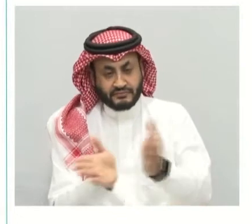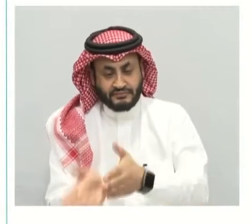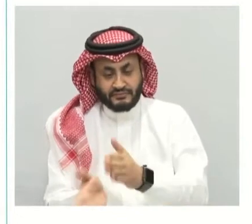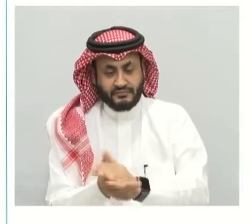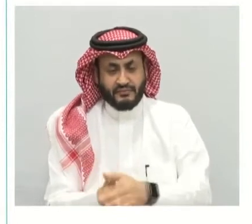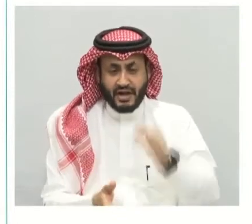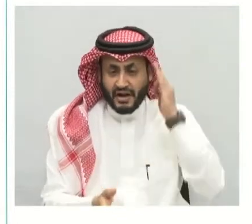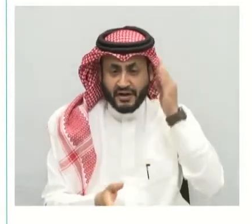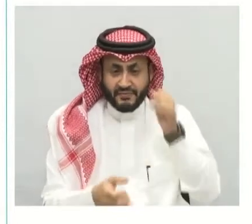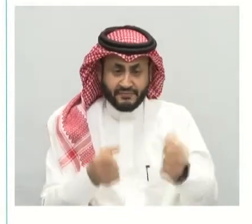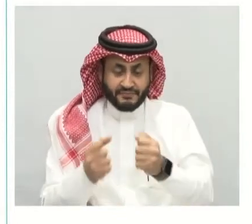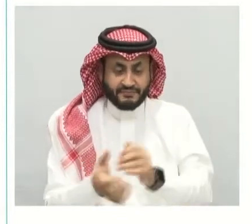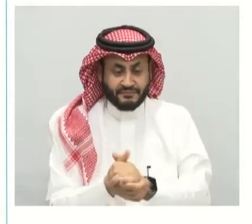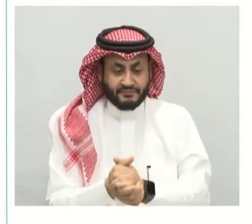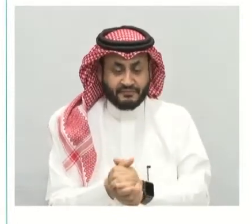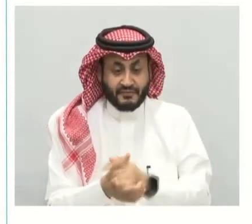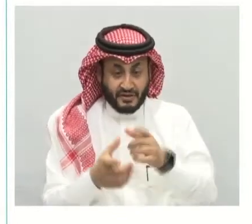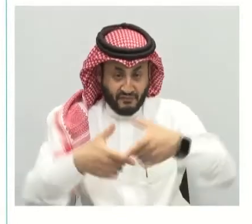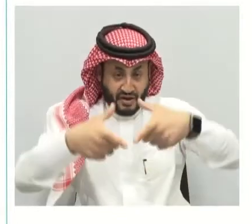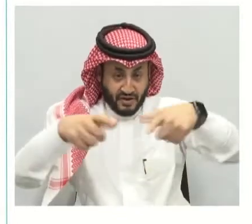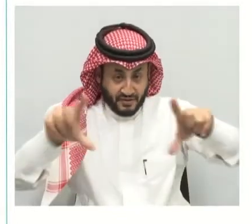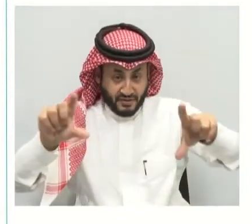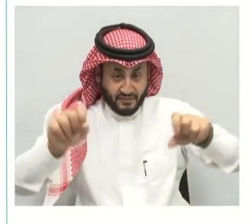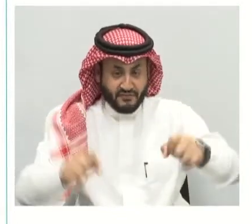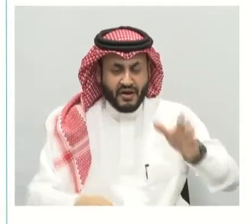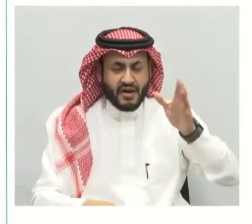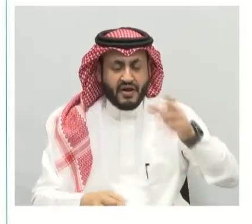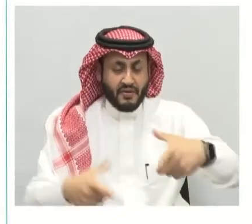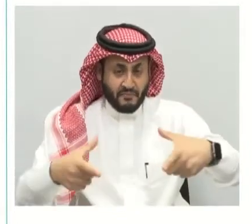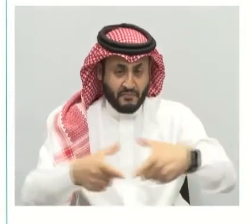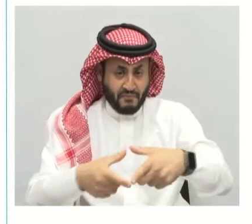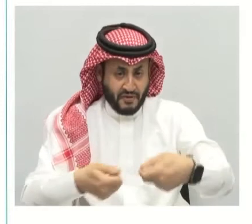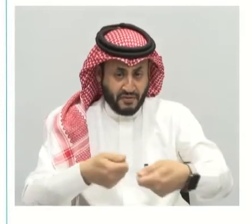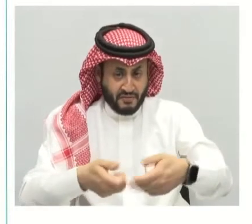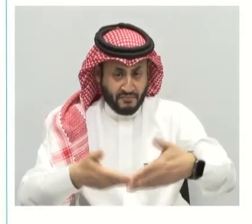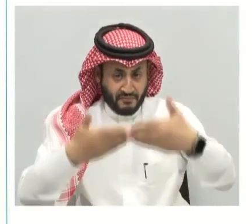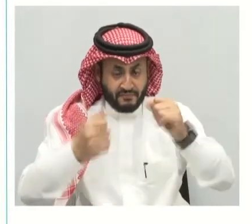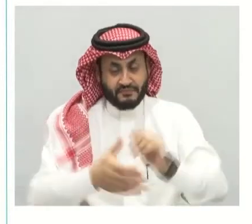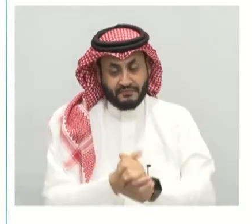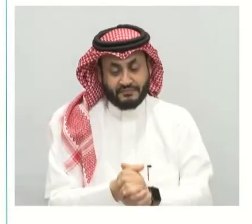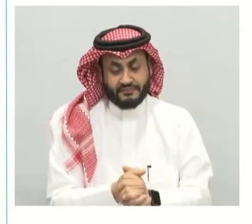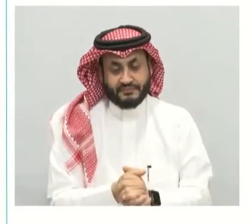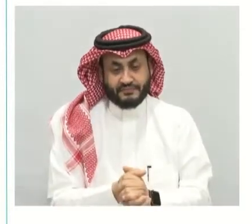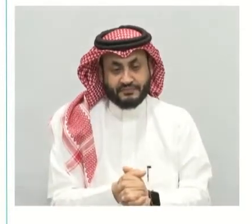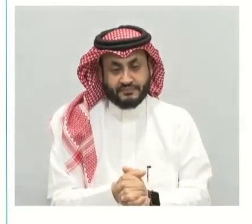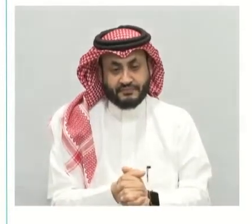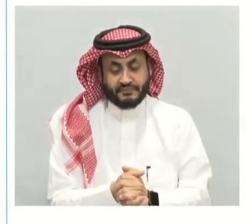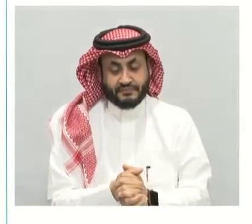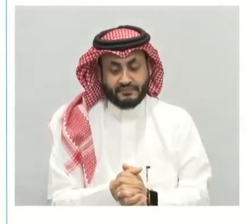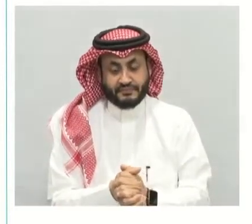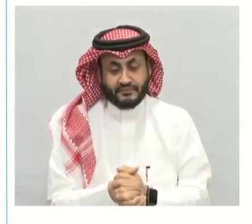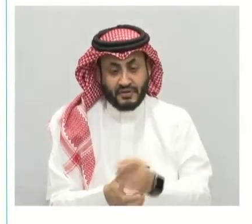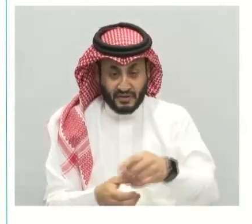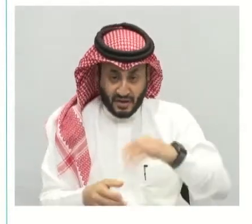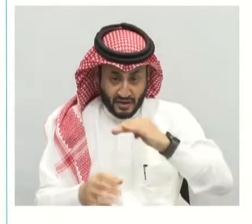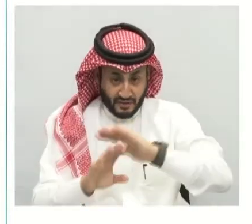listening exercise where we listen to ad about the new town mall, and we answer it with writing either